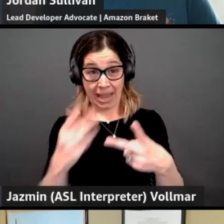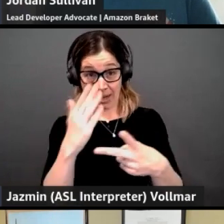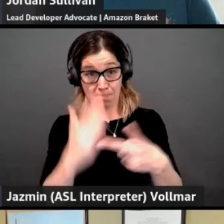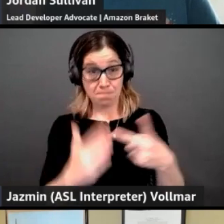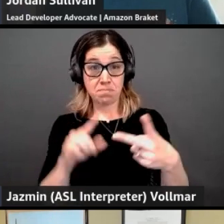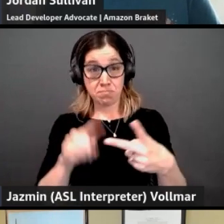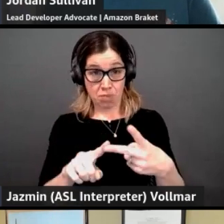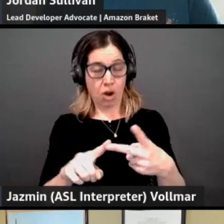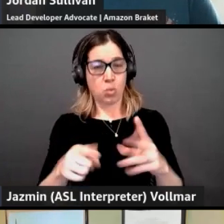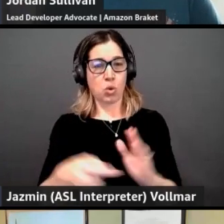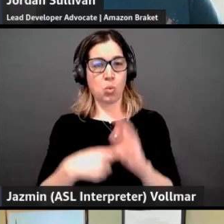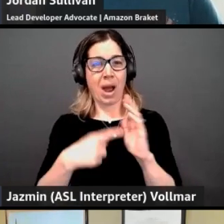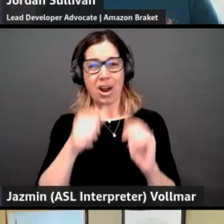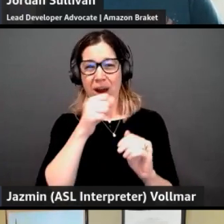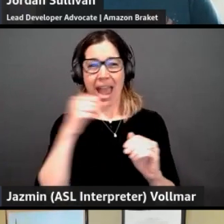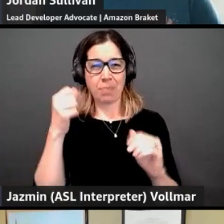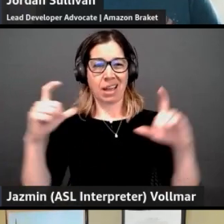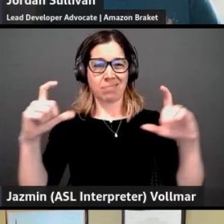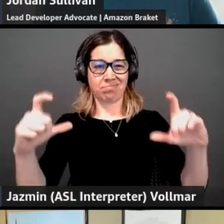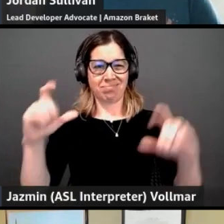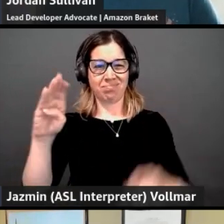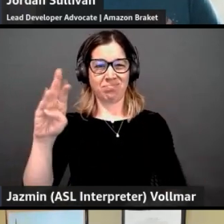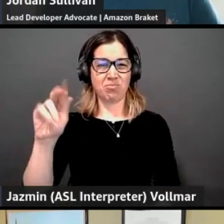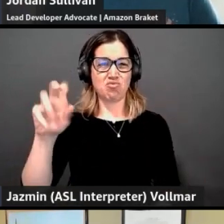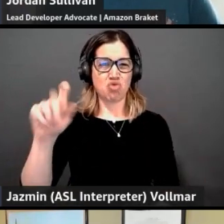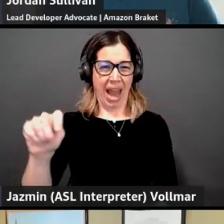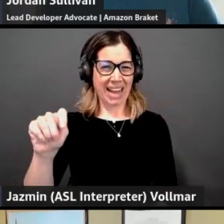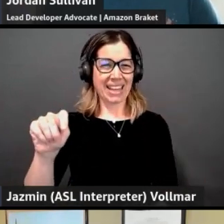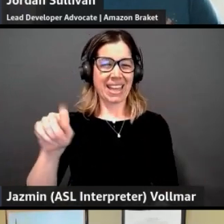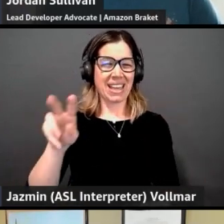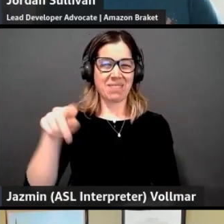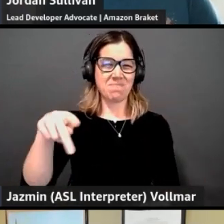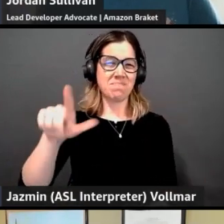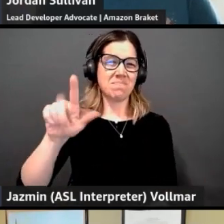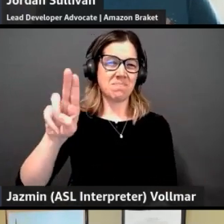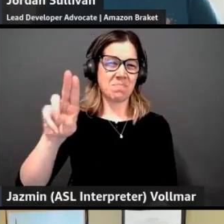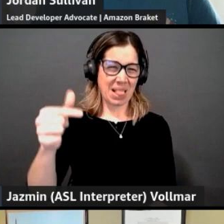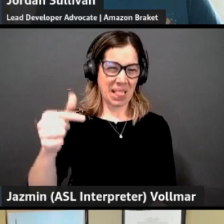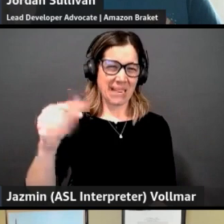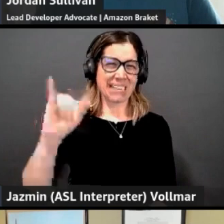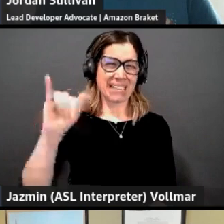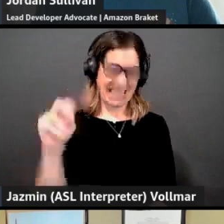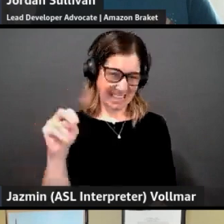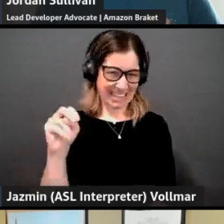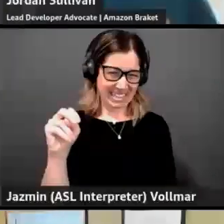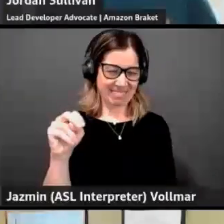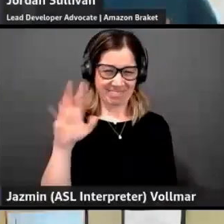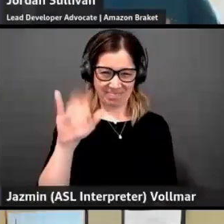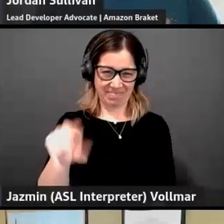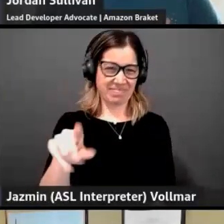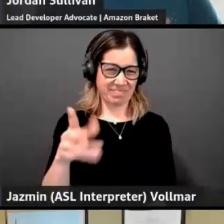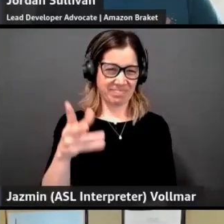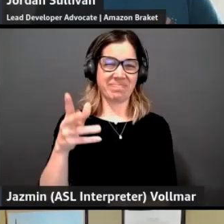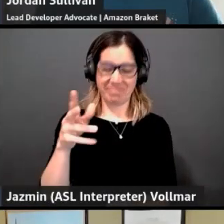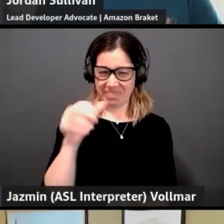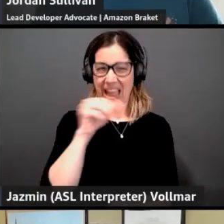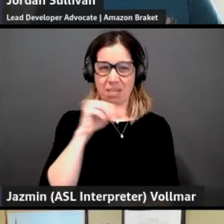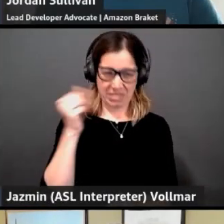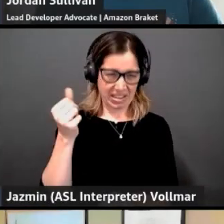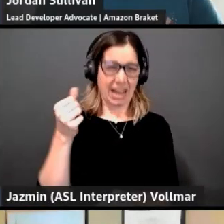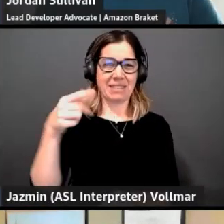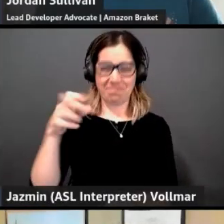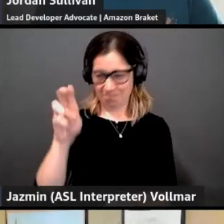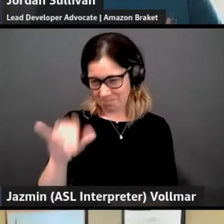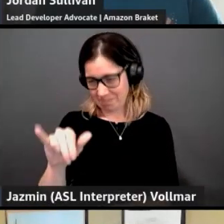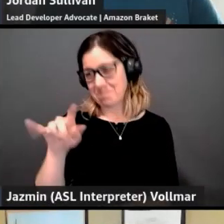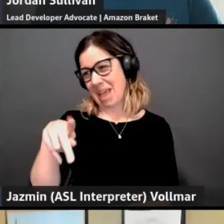Amazon Braket, a plugin installed. This is just another pip install Amazon Braket PennyLane plugin, as noted here, and I'm